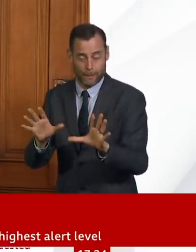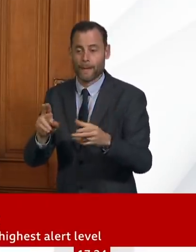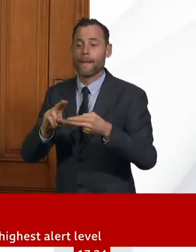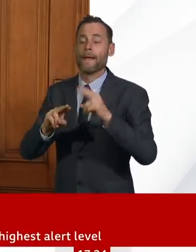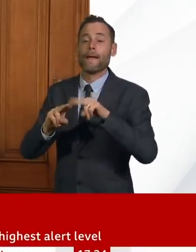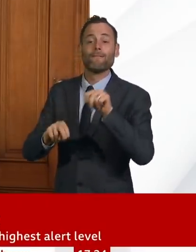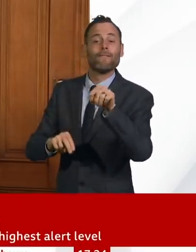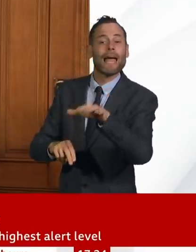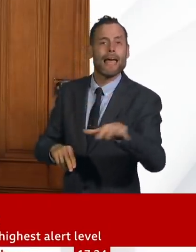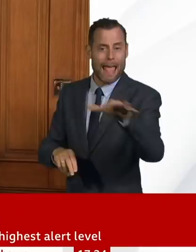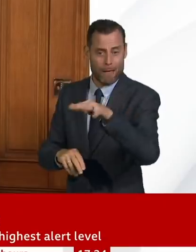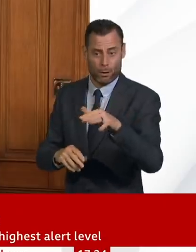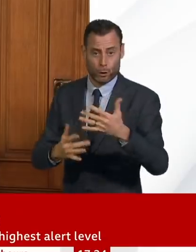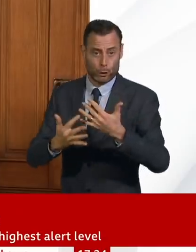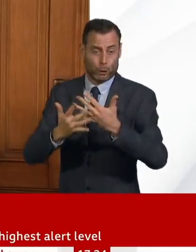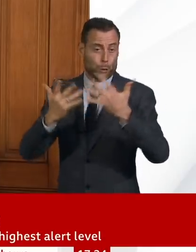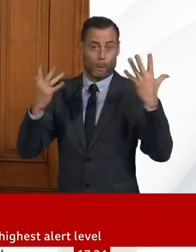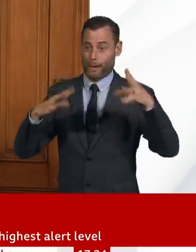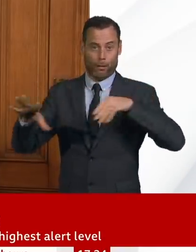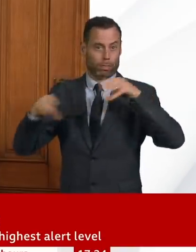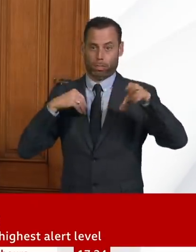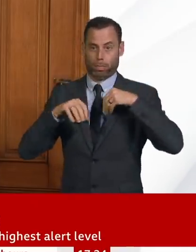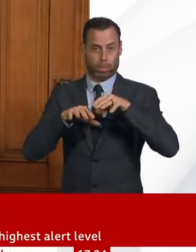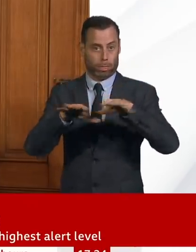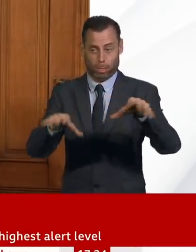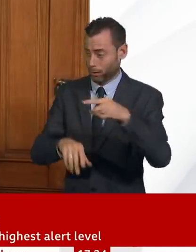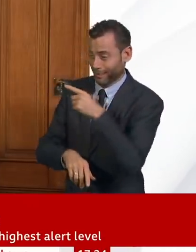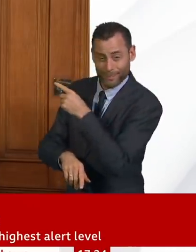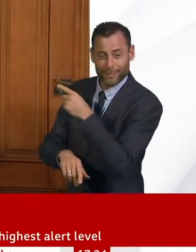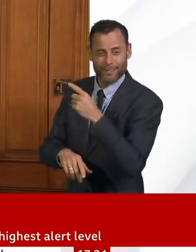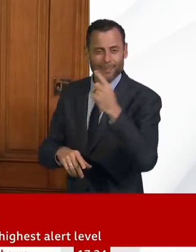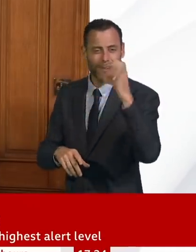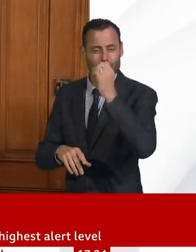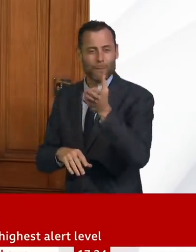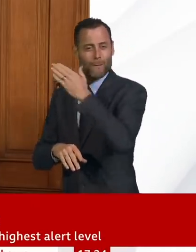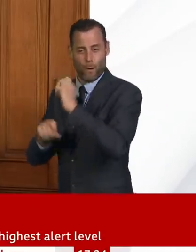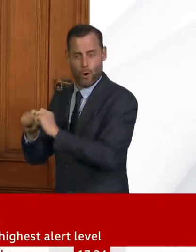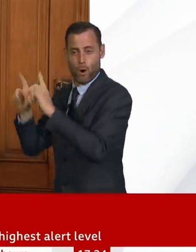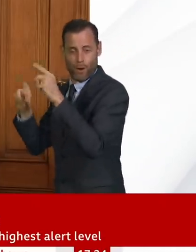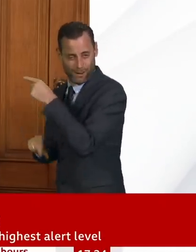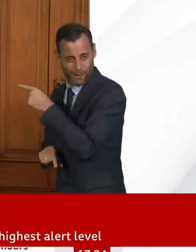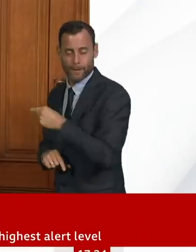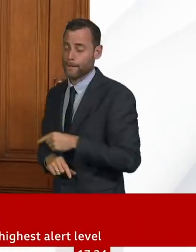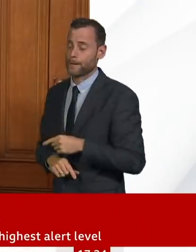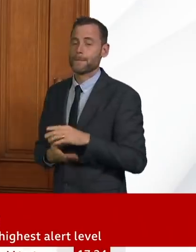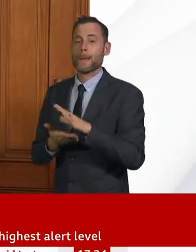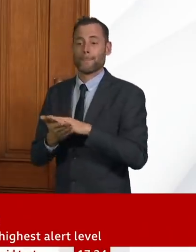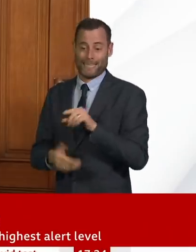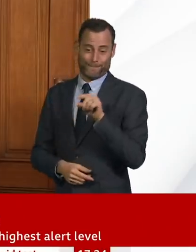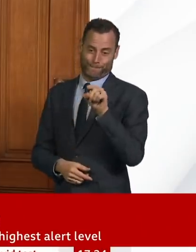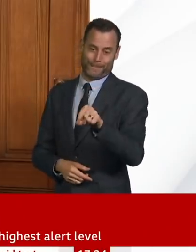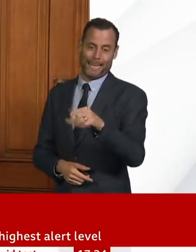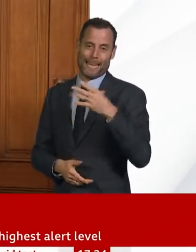and I focused on those in the presentation, hard measures are needed. But do I